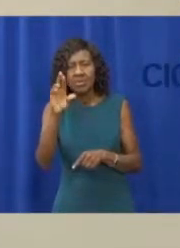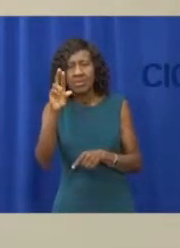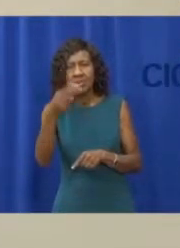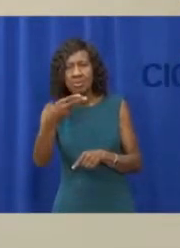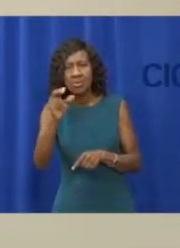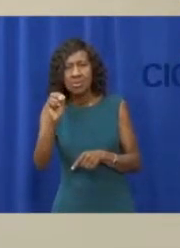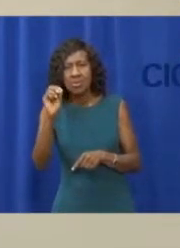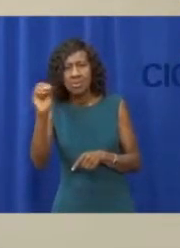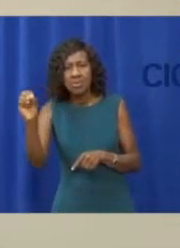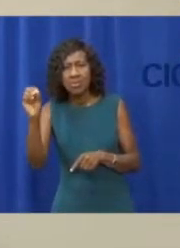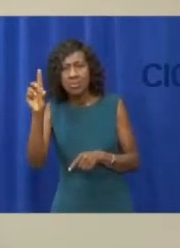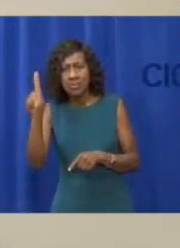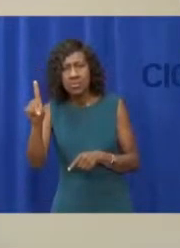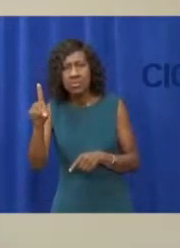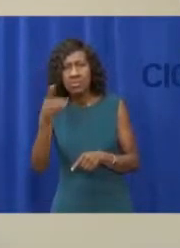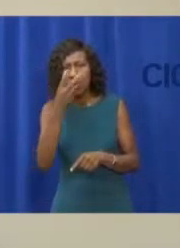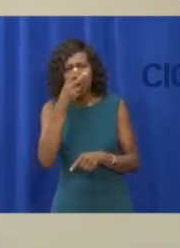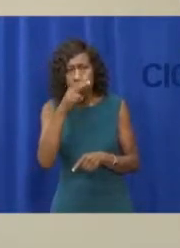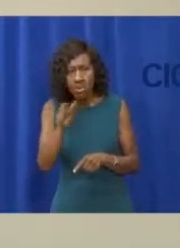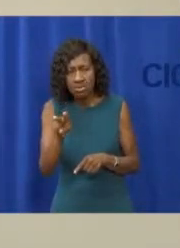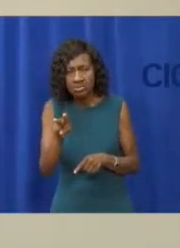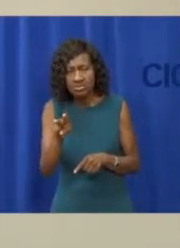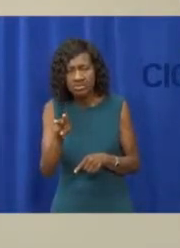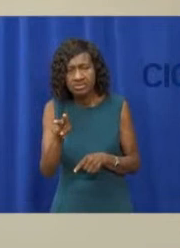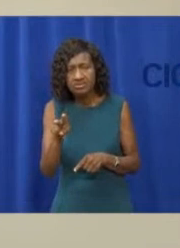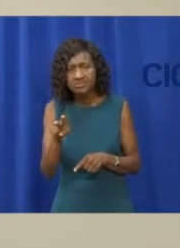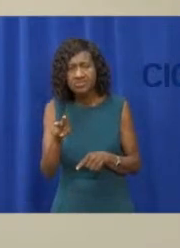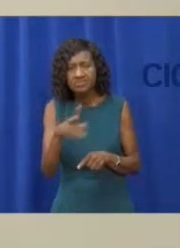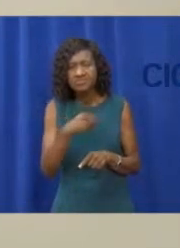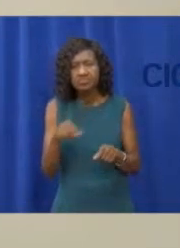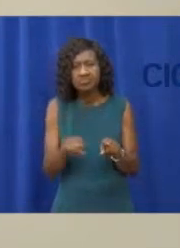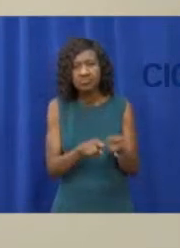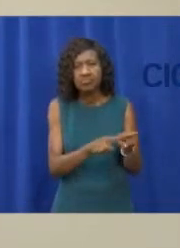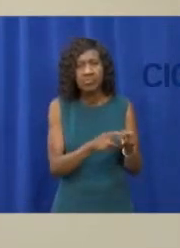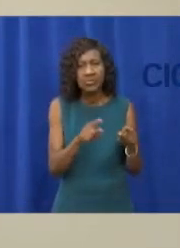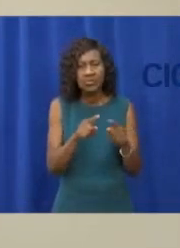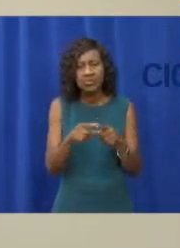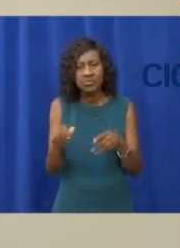practicing proper social distancing protocols.